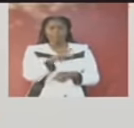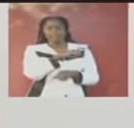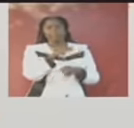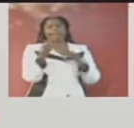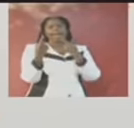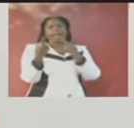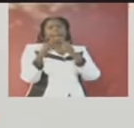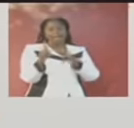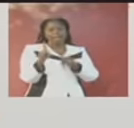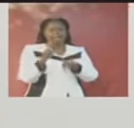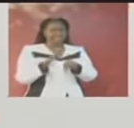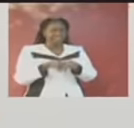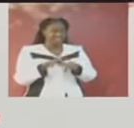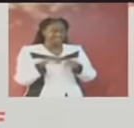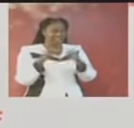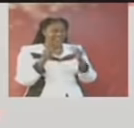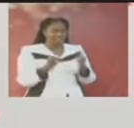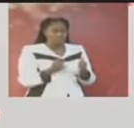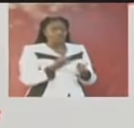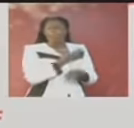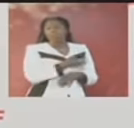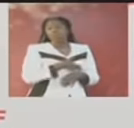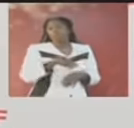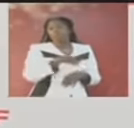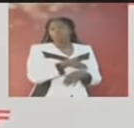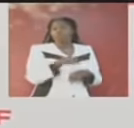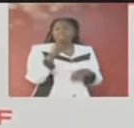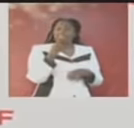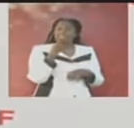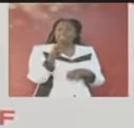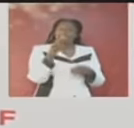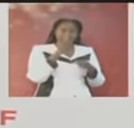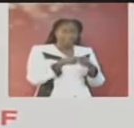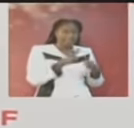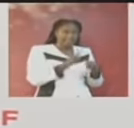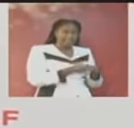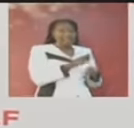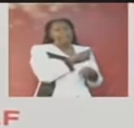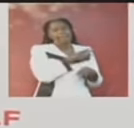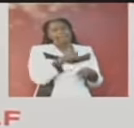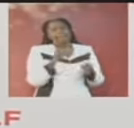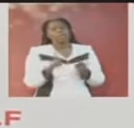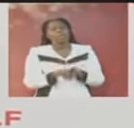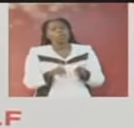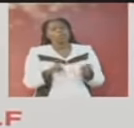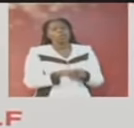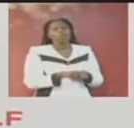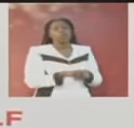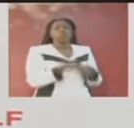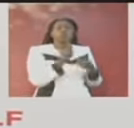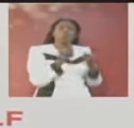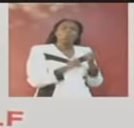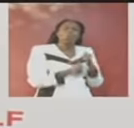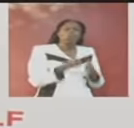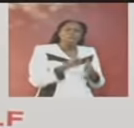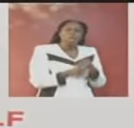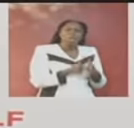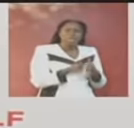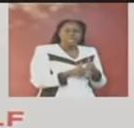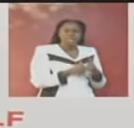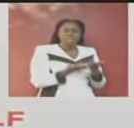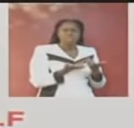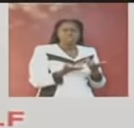please indicate your name, the media house that you represent, and we ask for, of course, 2 brief and to the